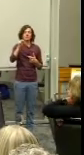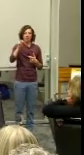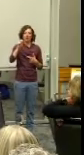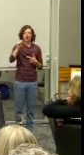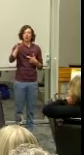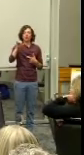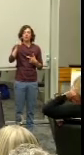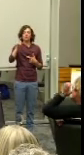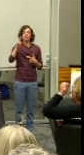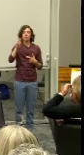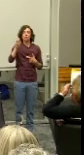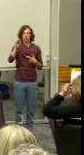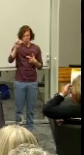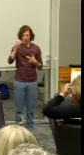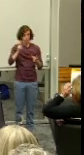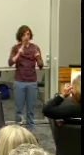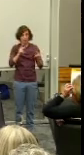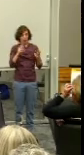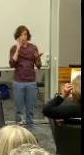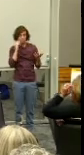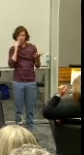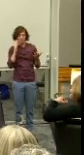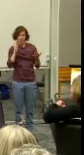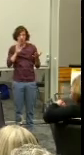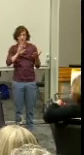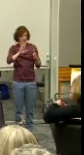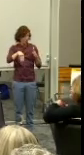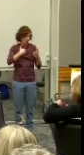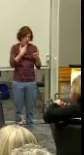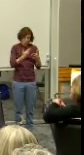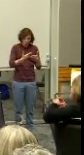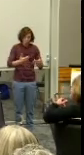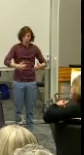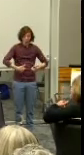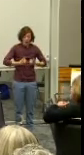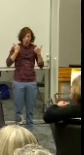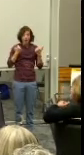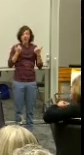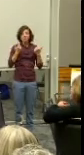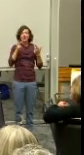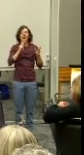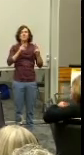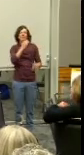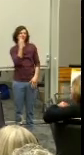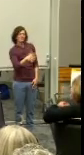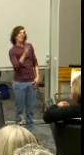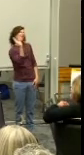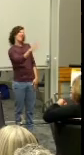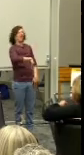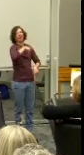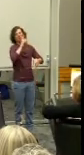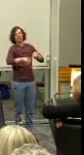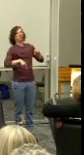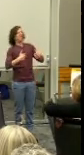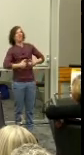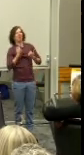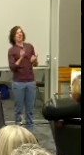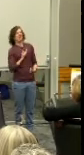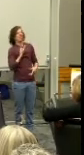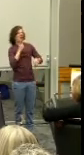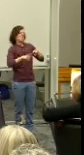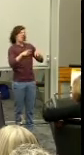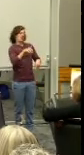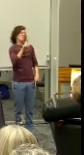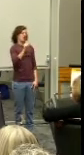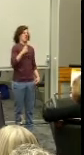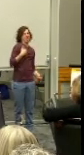and often have been told throughout their whole life that they're not able to live on their own because of those disabilities. So there's